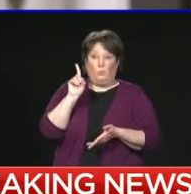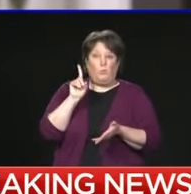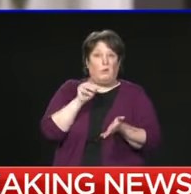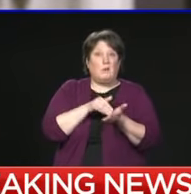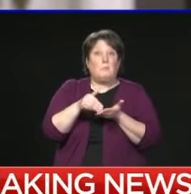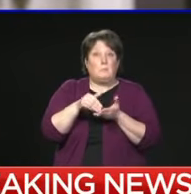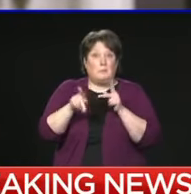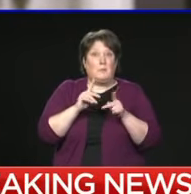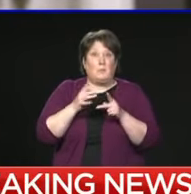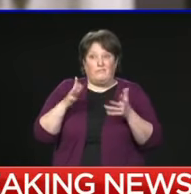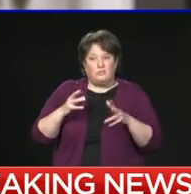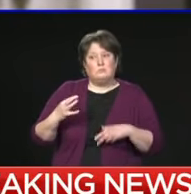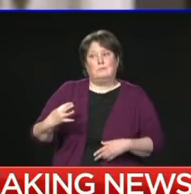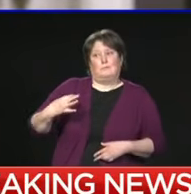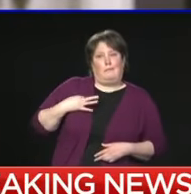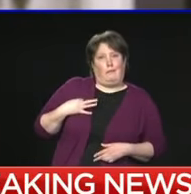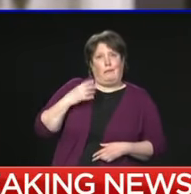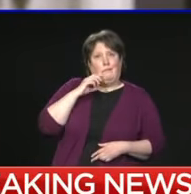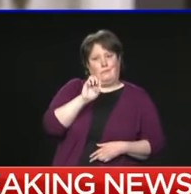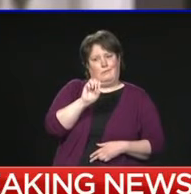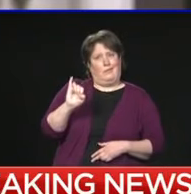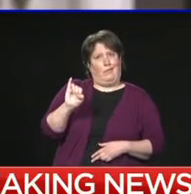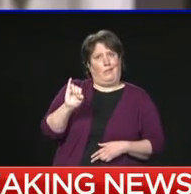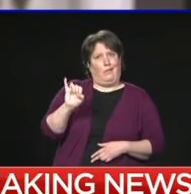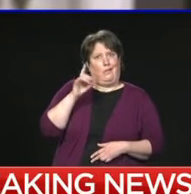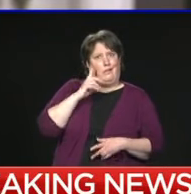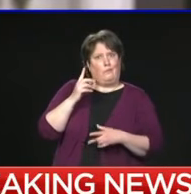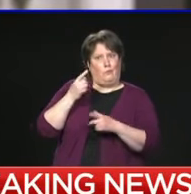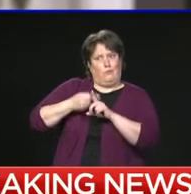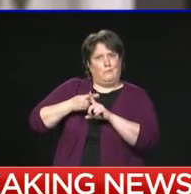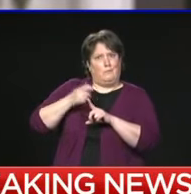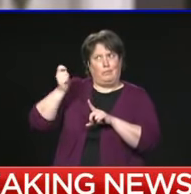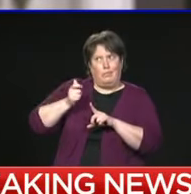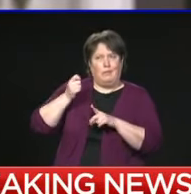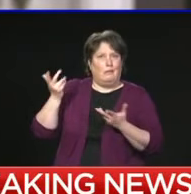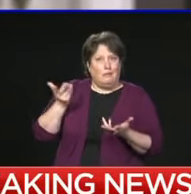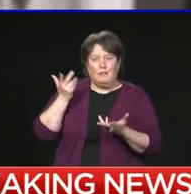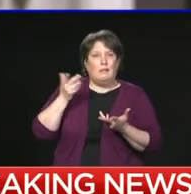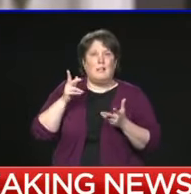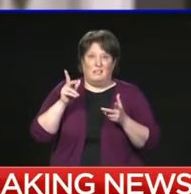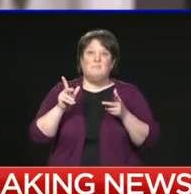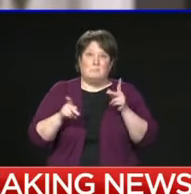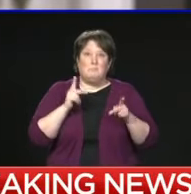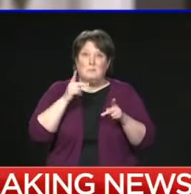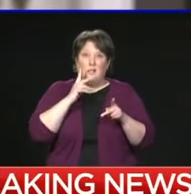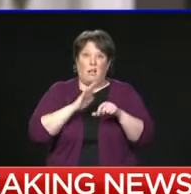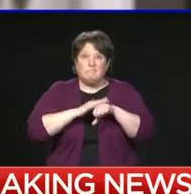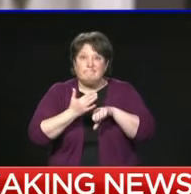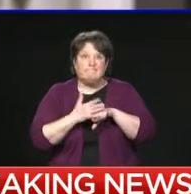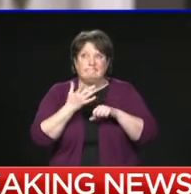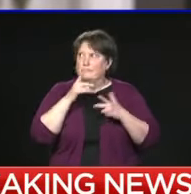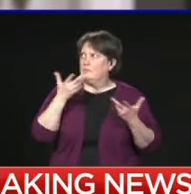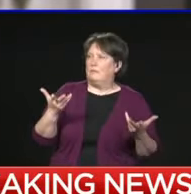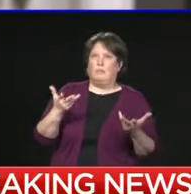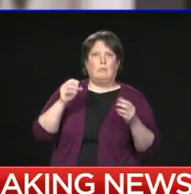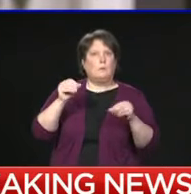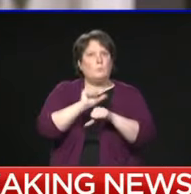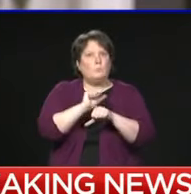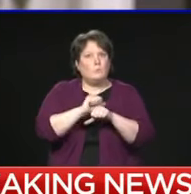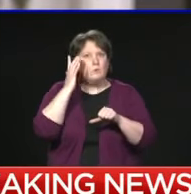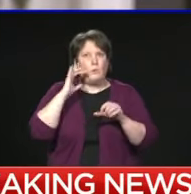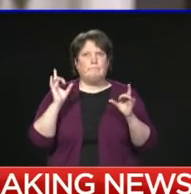people applied for employment insurance. The hard truth is that people are out of work because of this crisis and worried